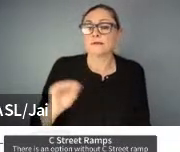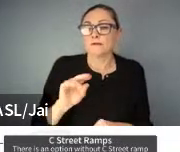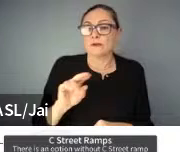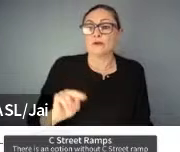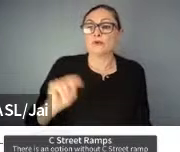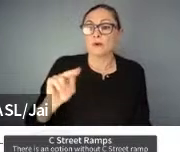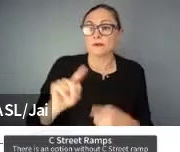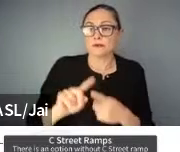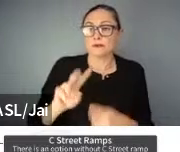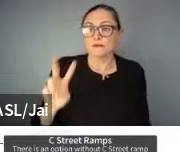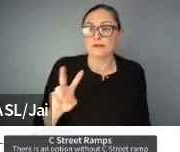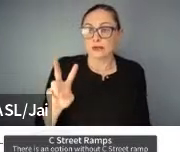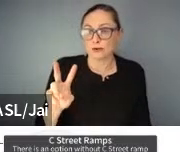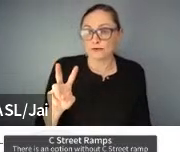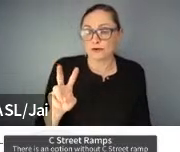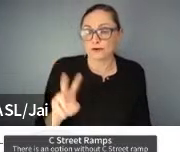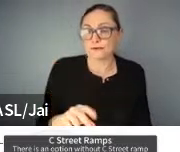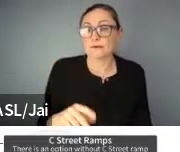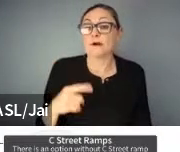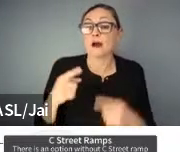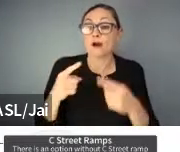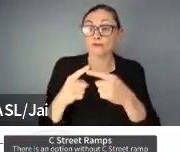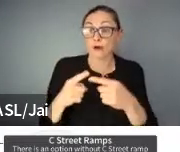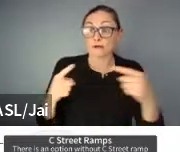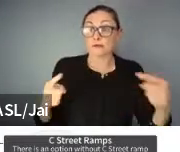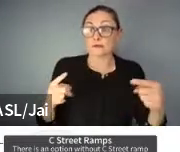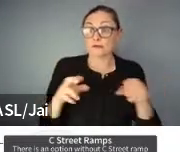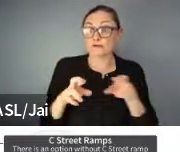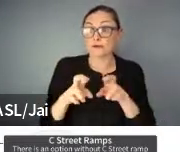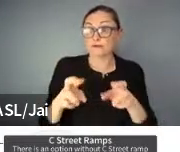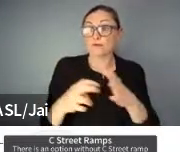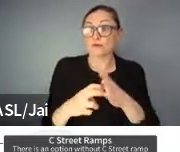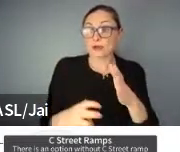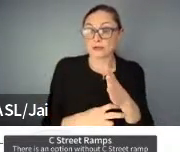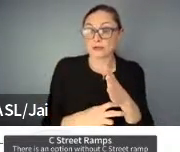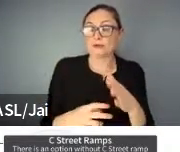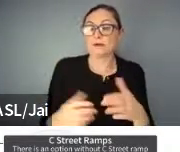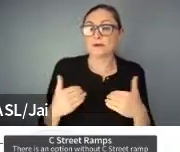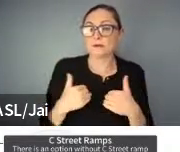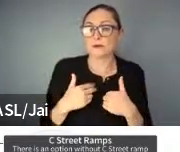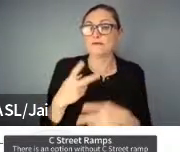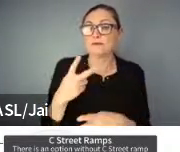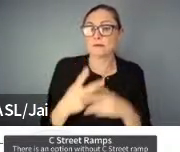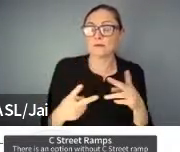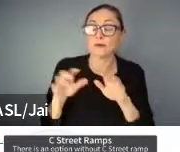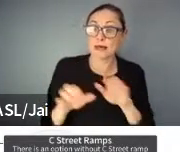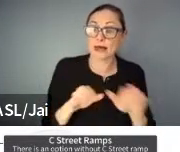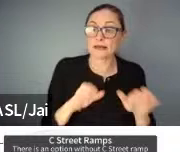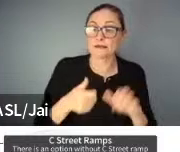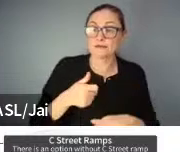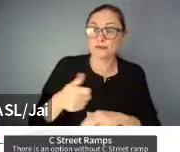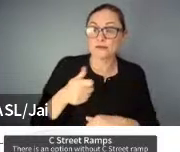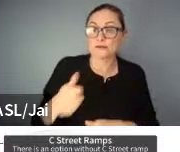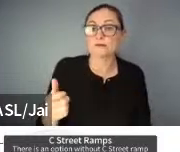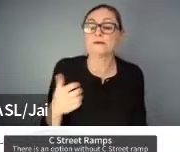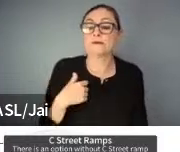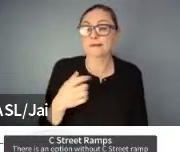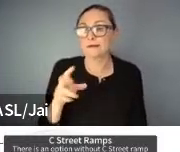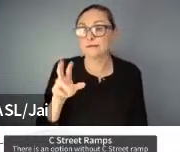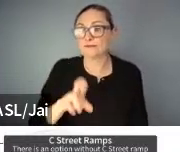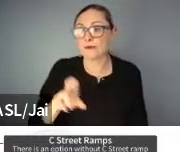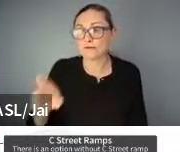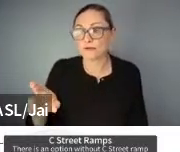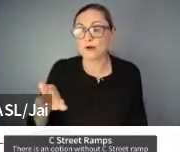Vancouver. Across the river bridge, we have both active transportation, light rail, and vehicular